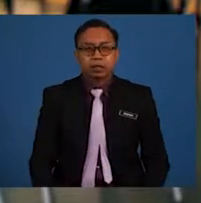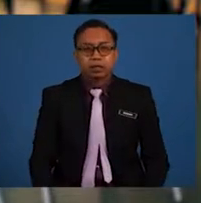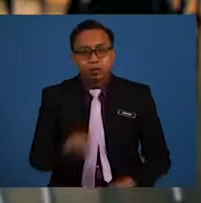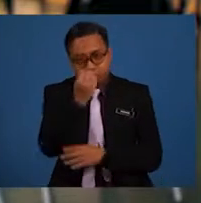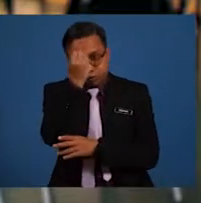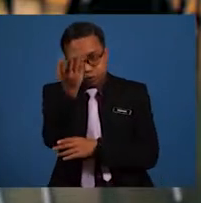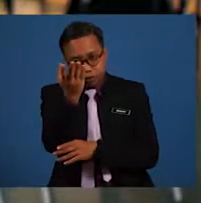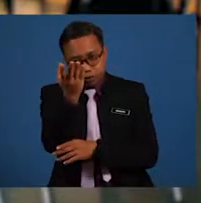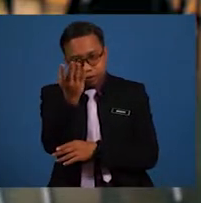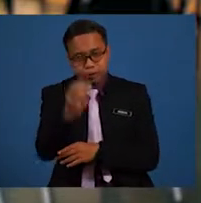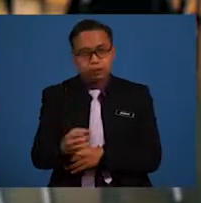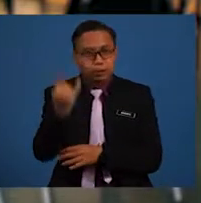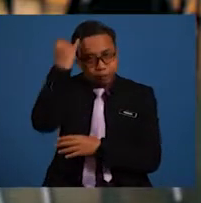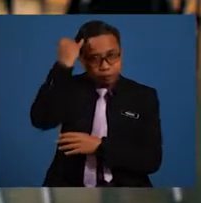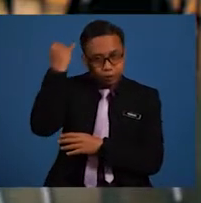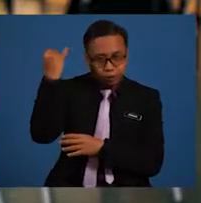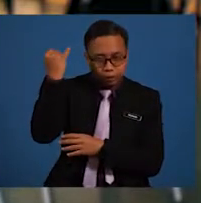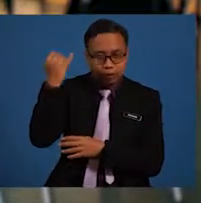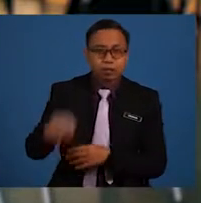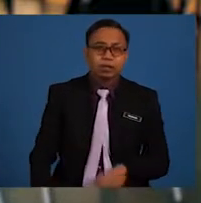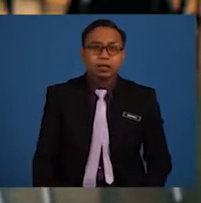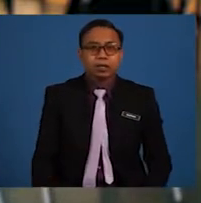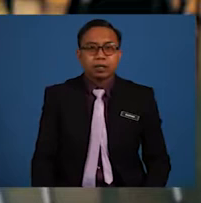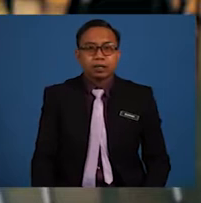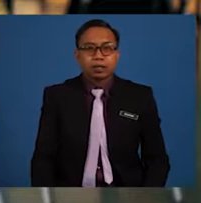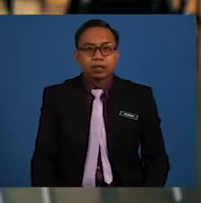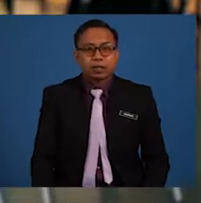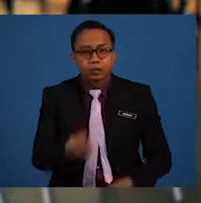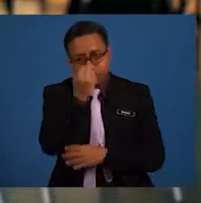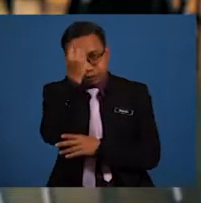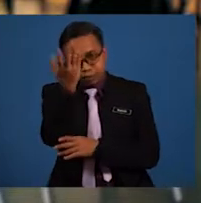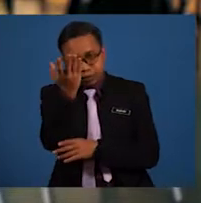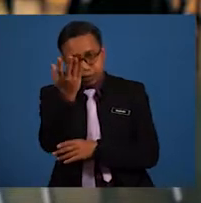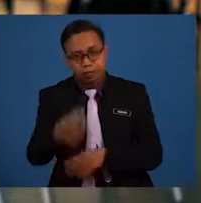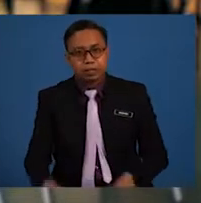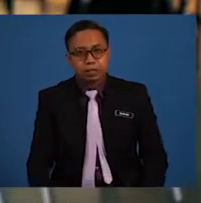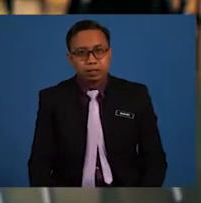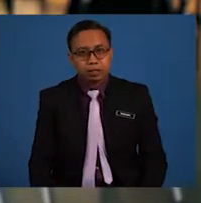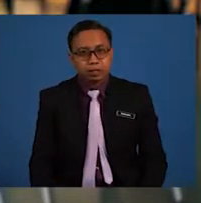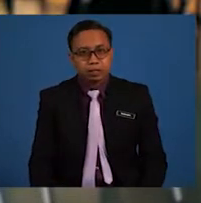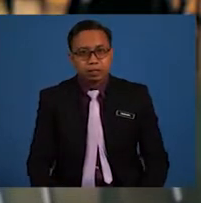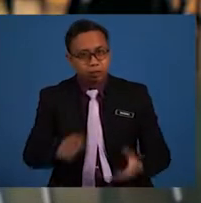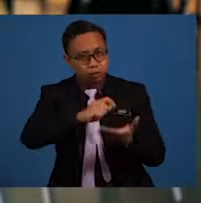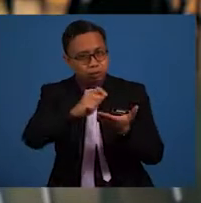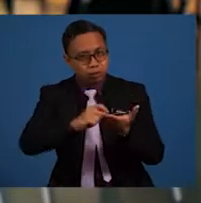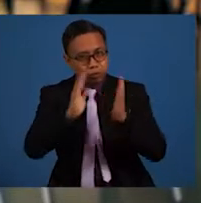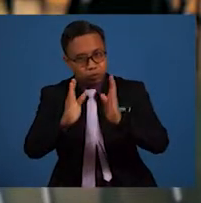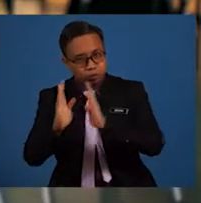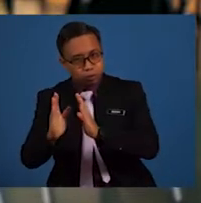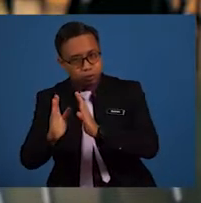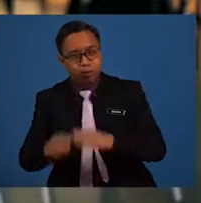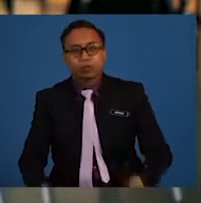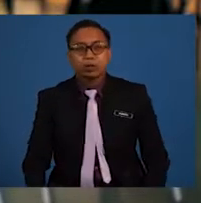introduce information that illustrates, explains, or restates the